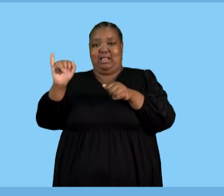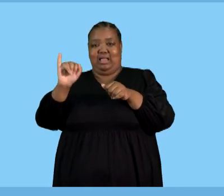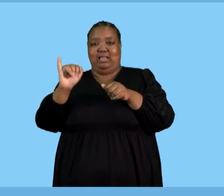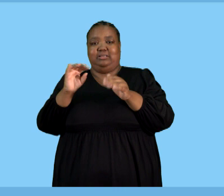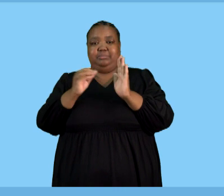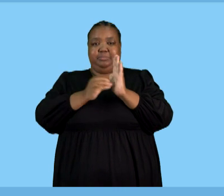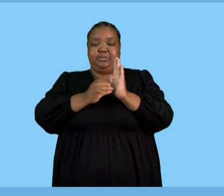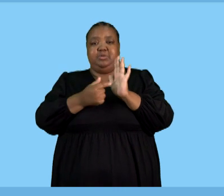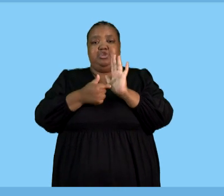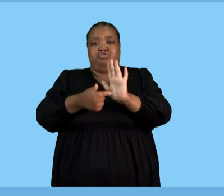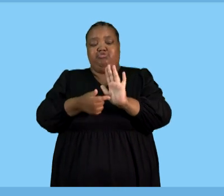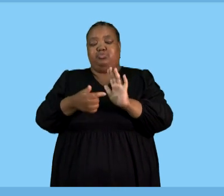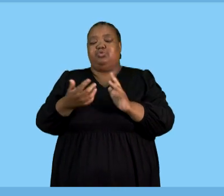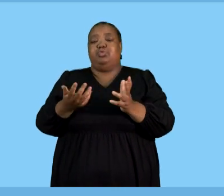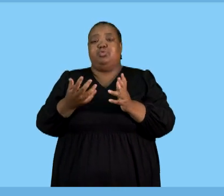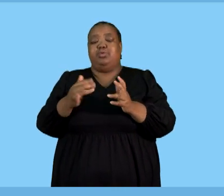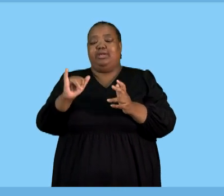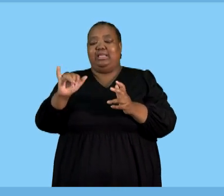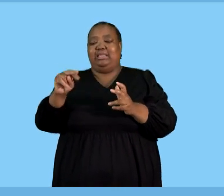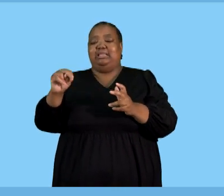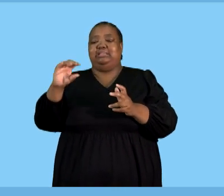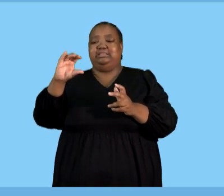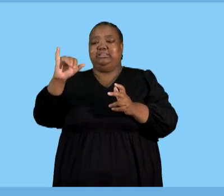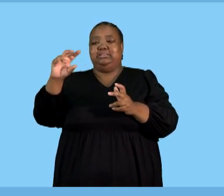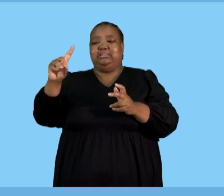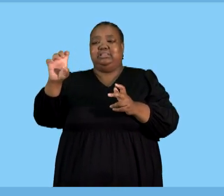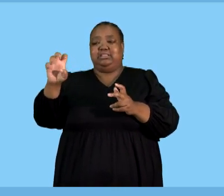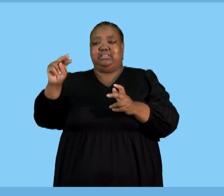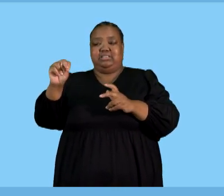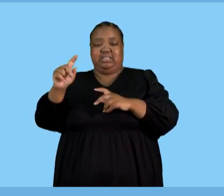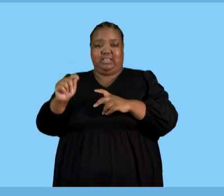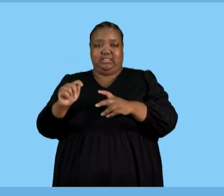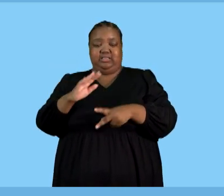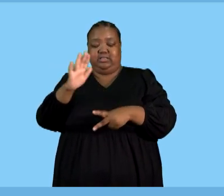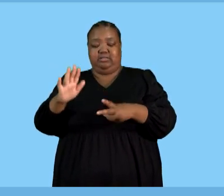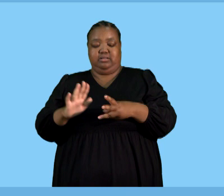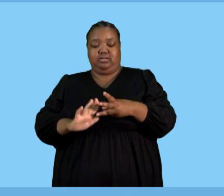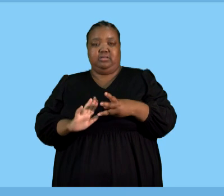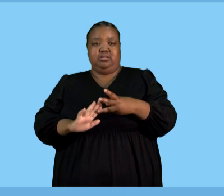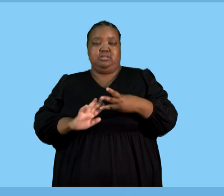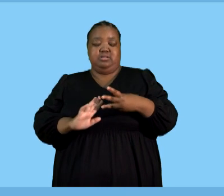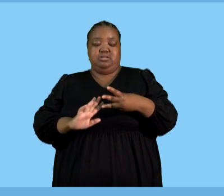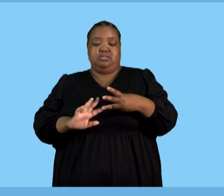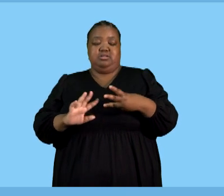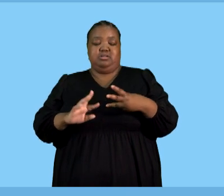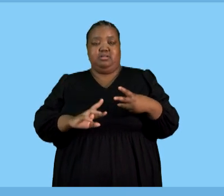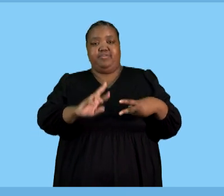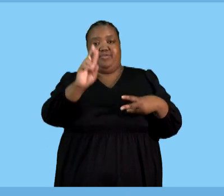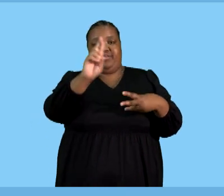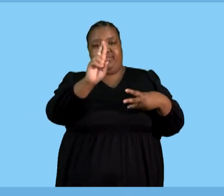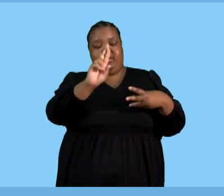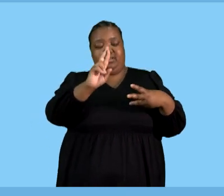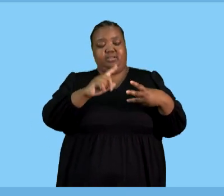letter I to show that this is our incident angle. Then the other angle here is going to be between